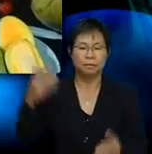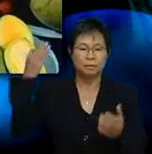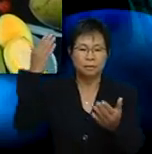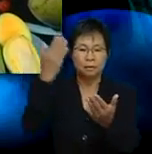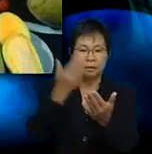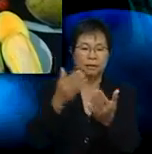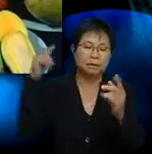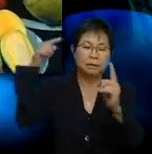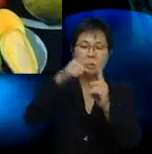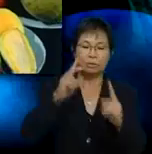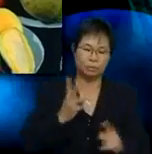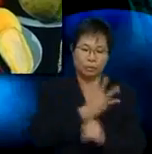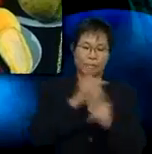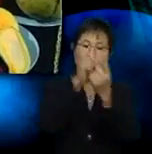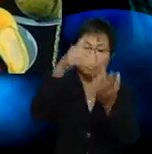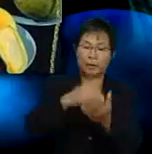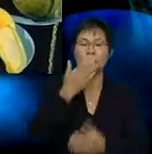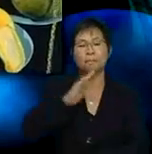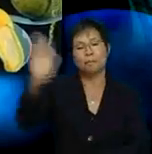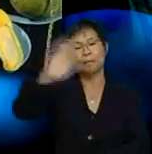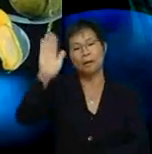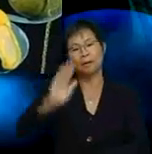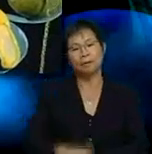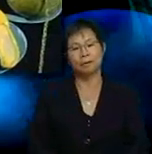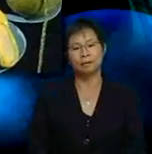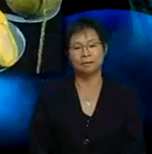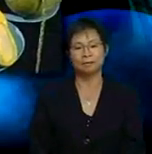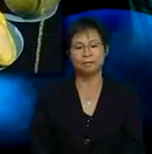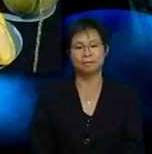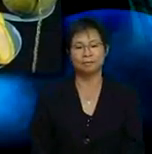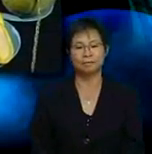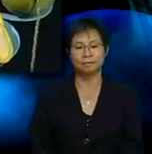Till we meet up again. Bye!